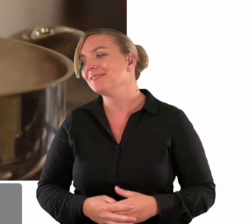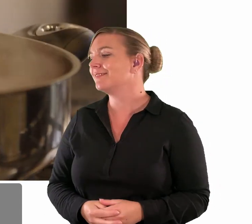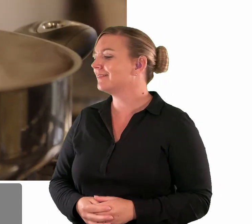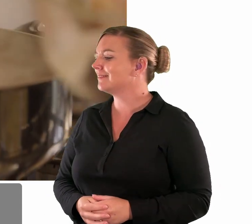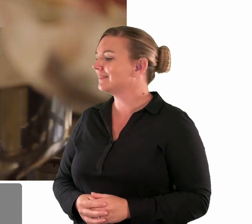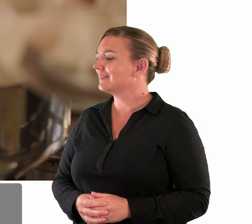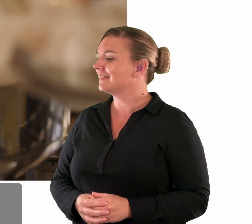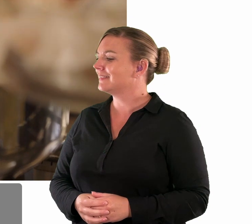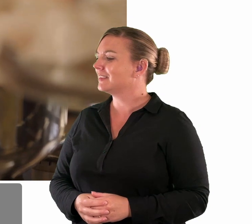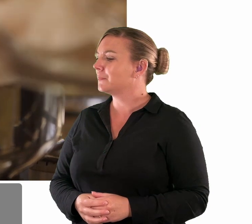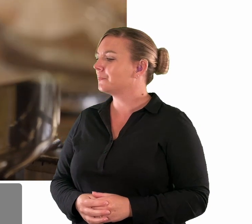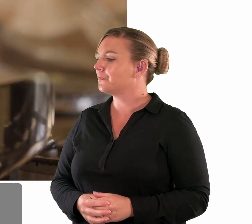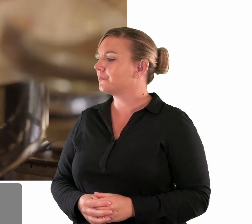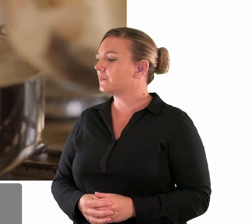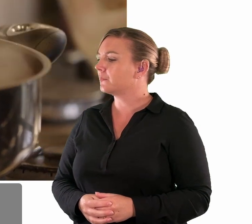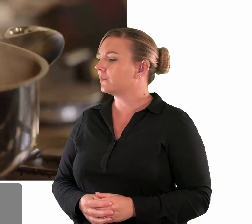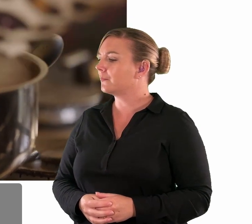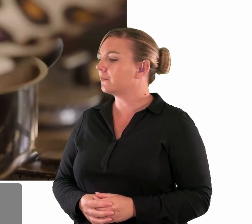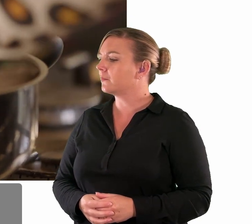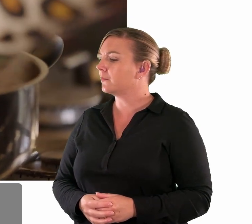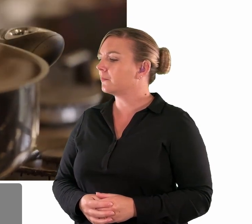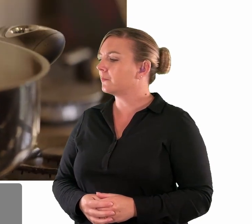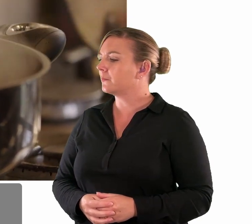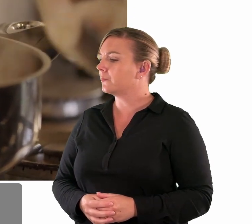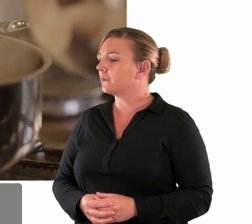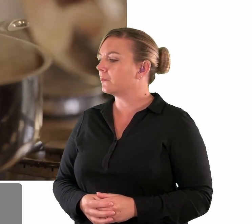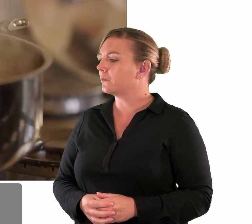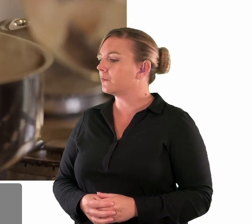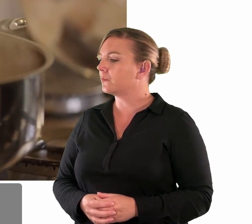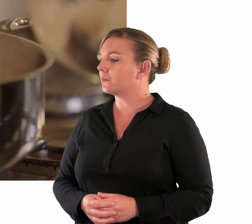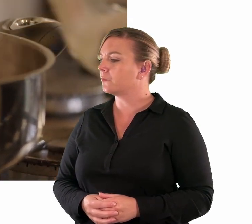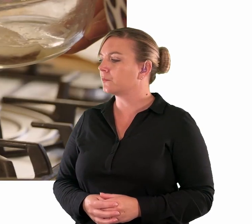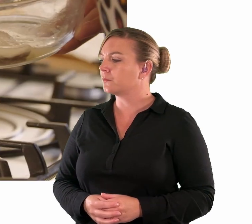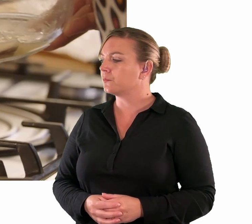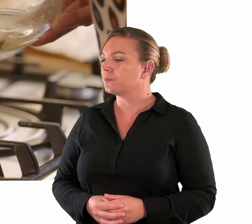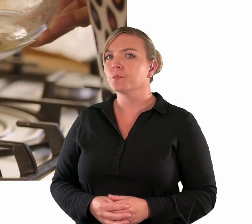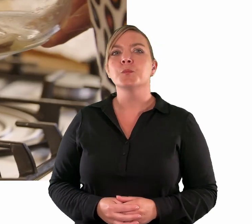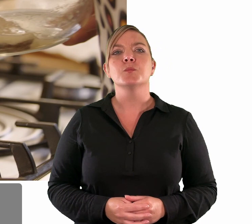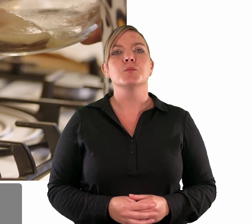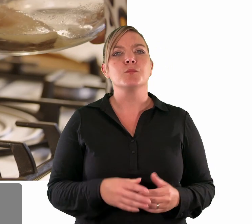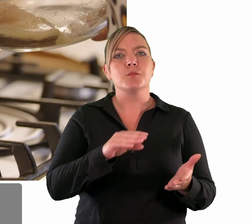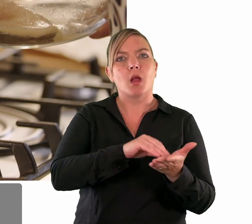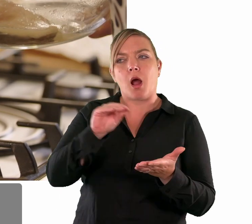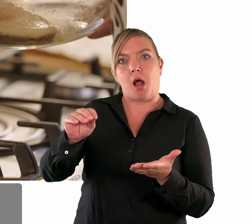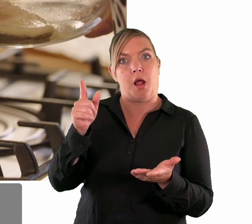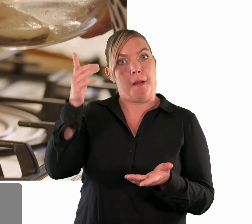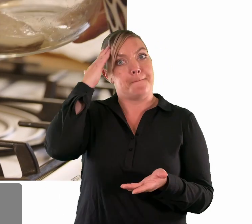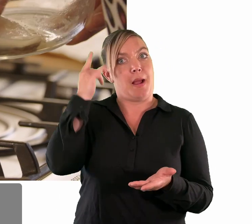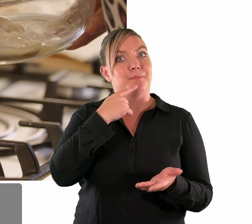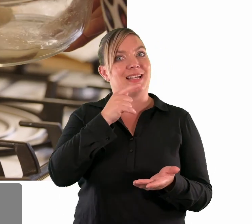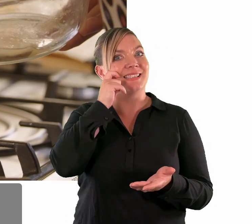down. Right, so... One piece there. This looks so good, I could almost eat